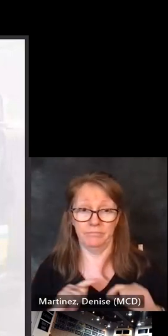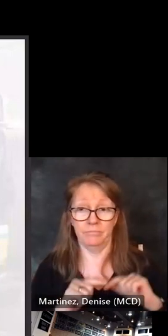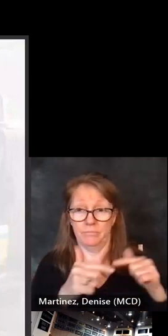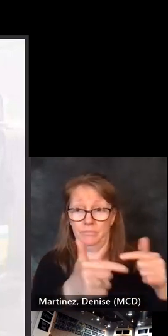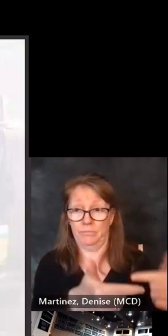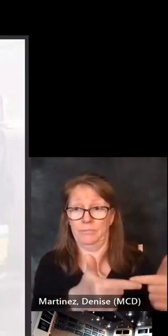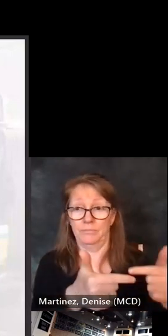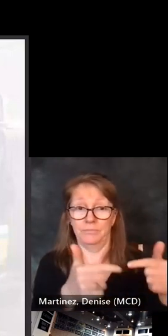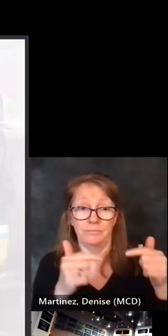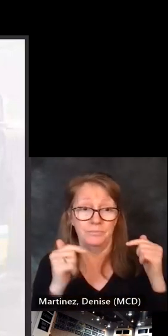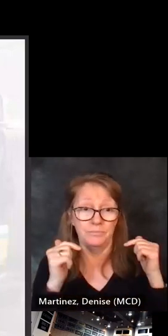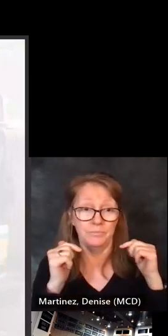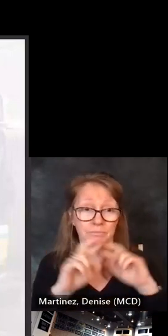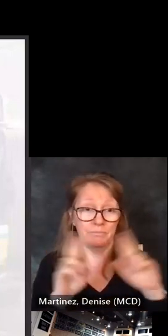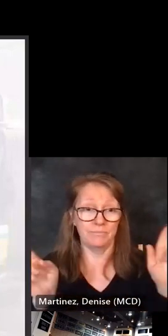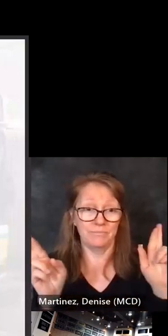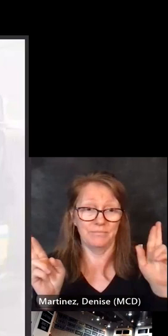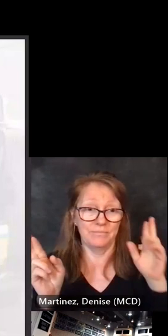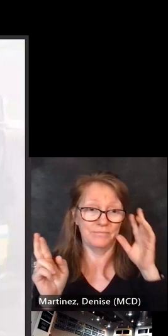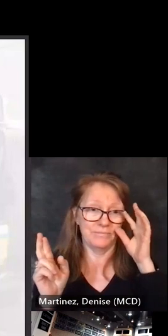So